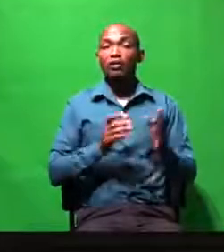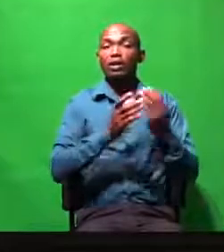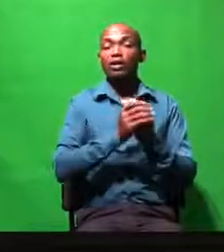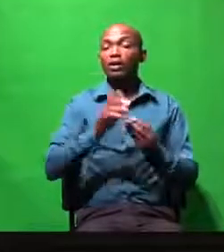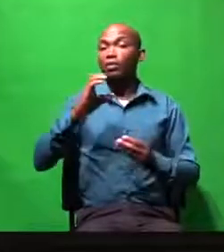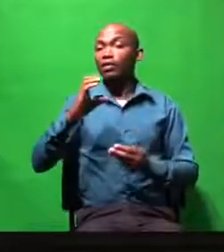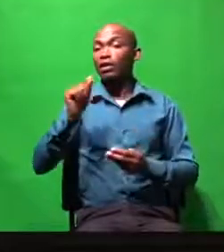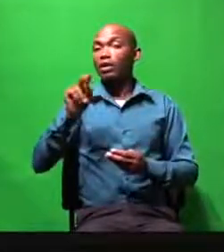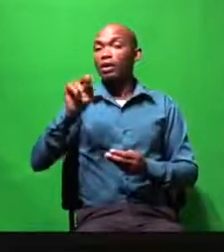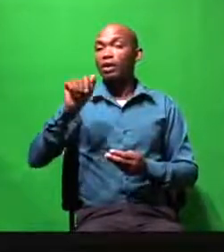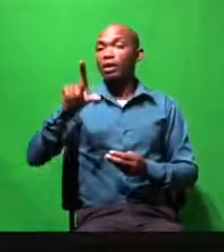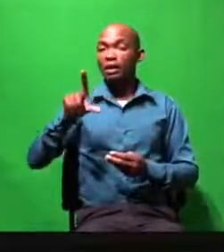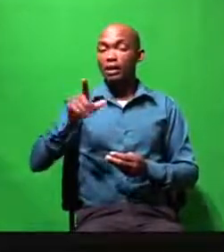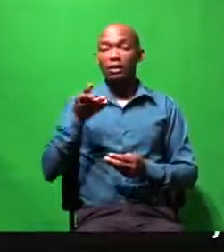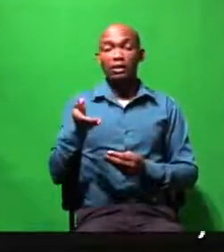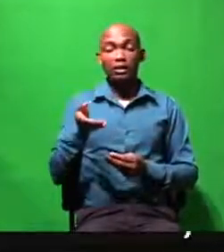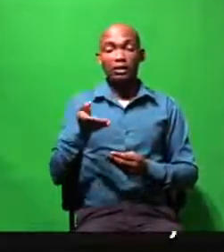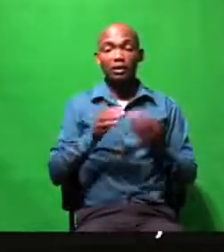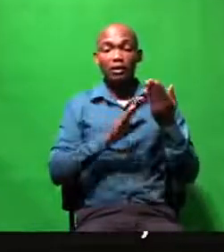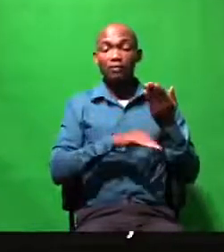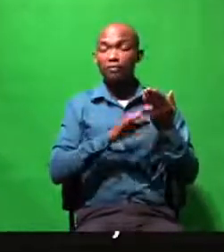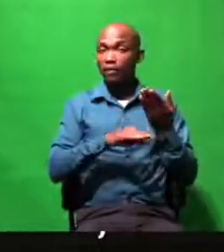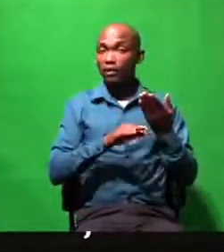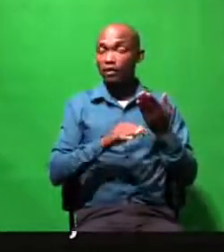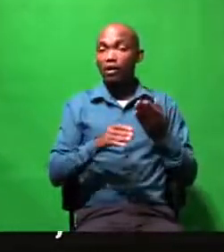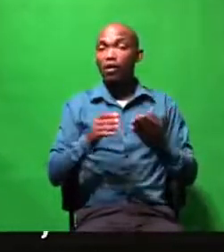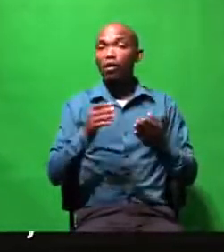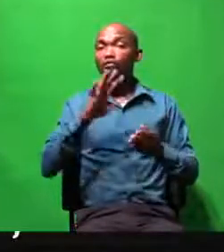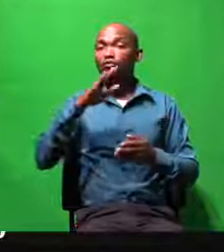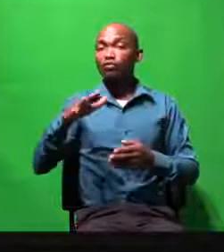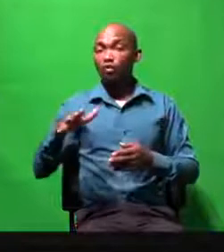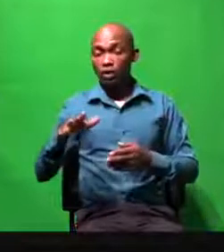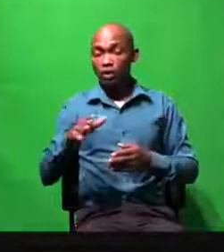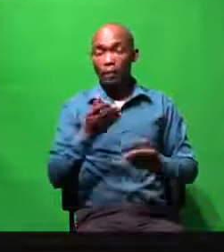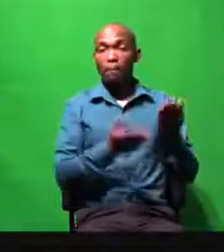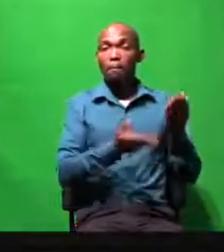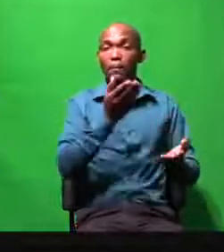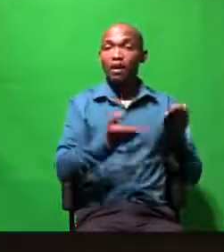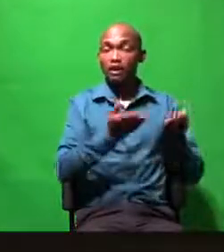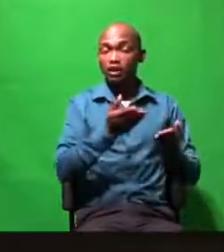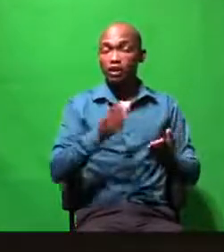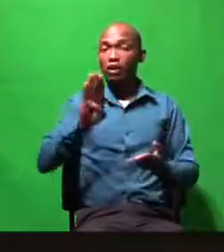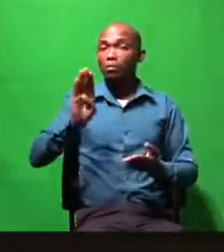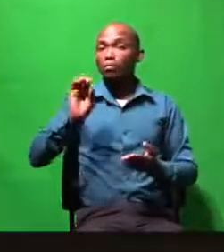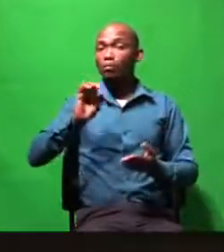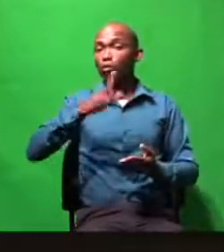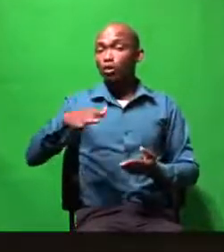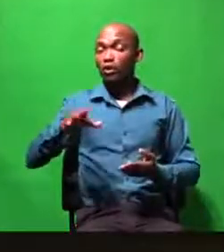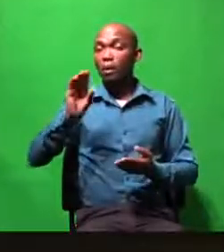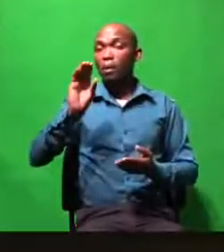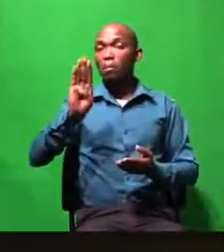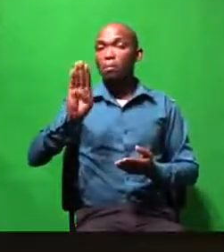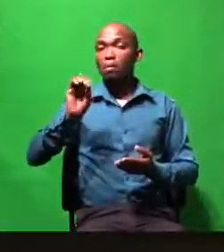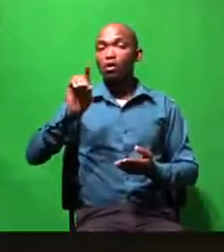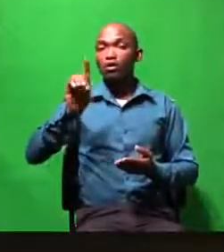canals. That is can be filled of water. This you can say is a major water bodies. So